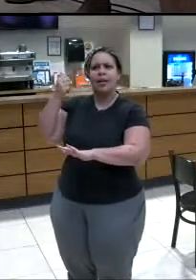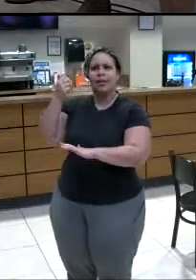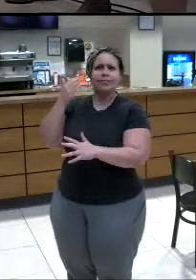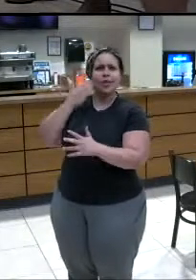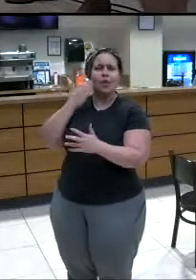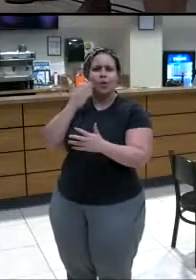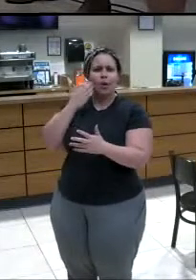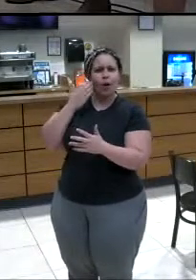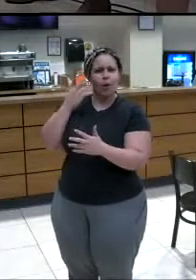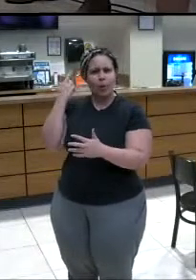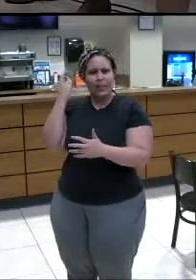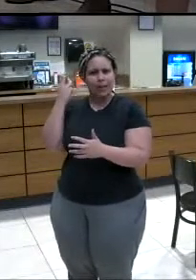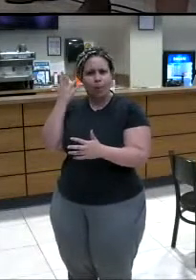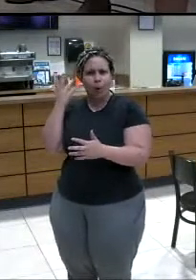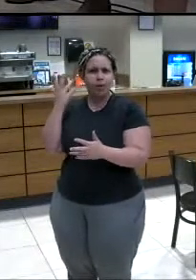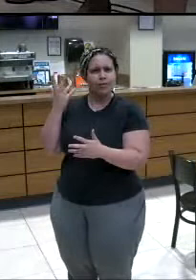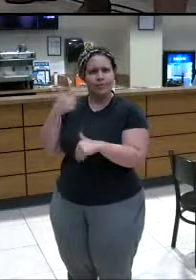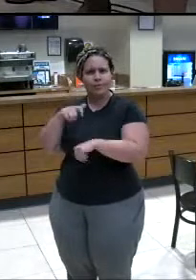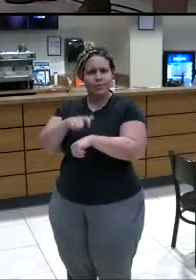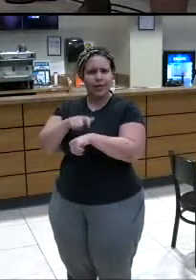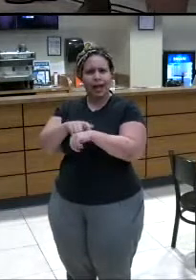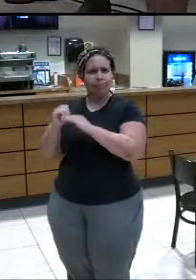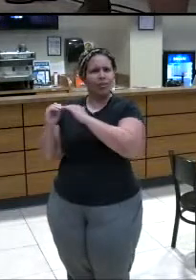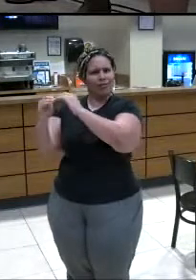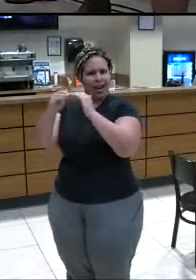reasonable time?